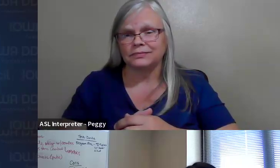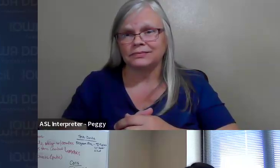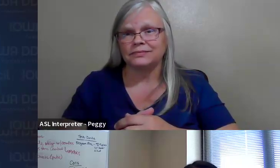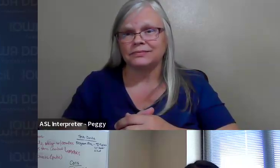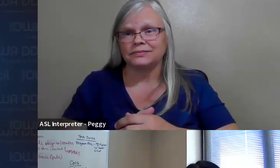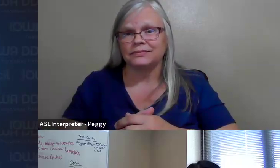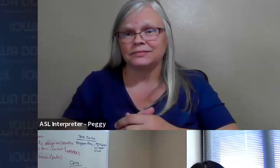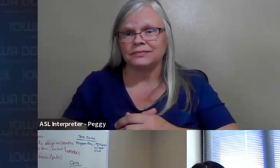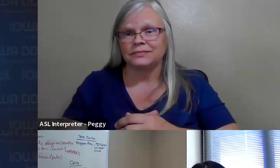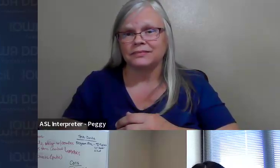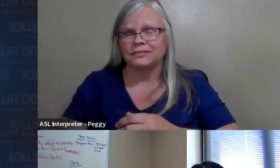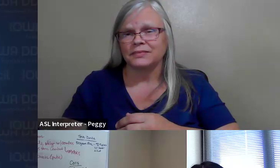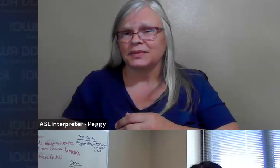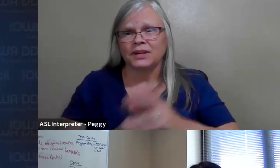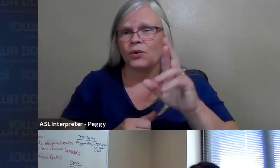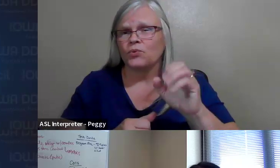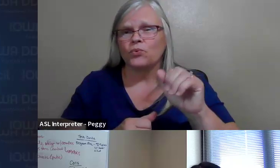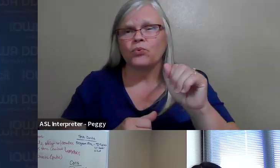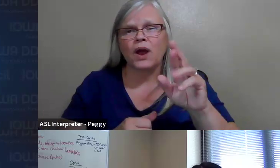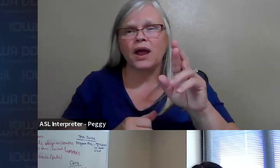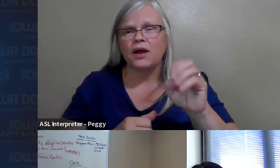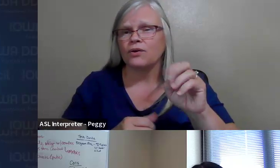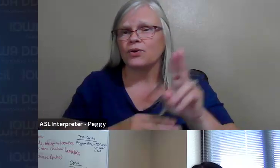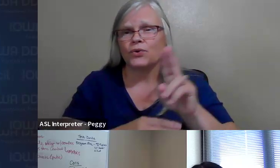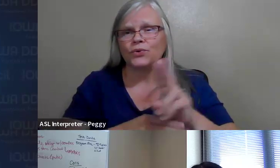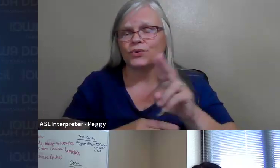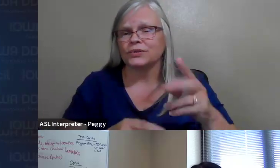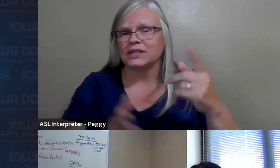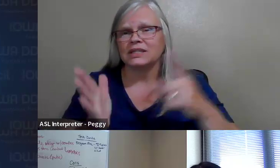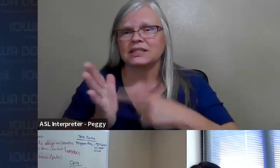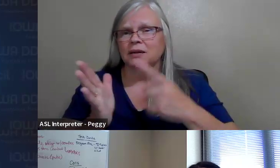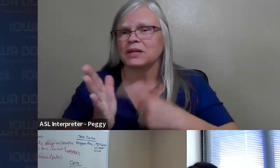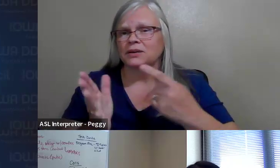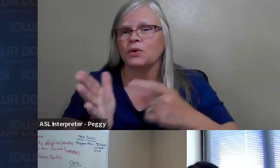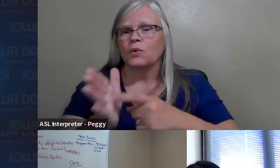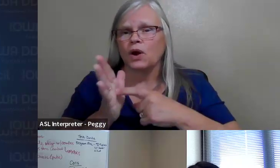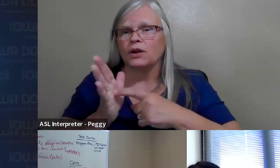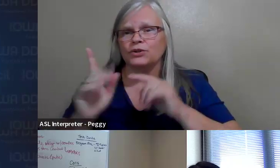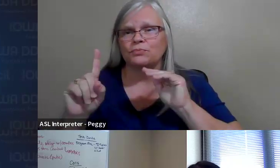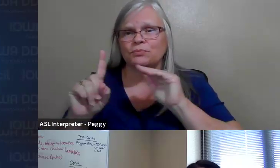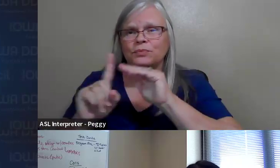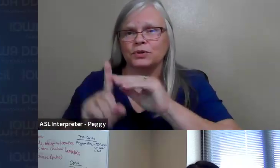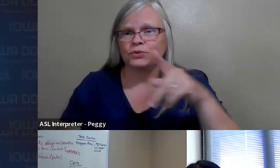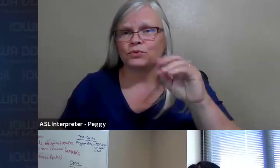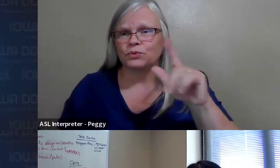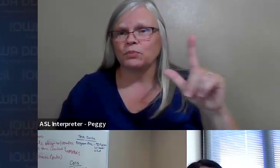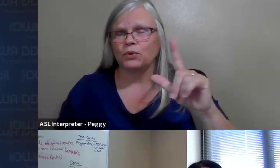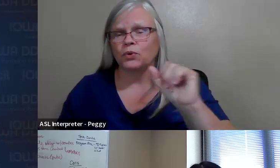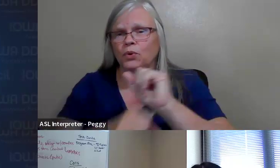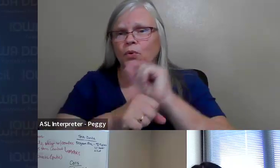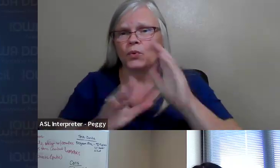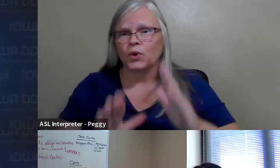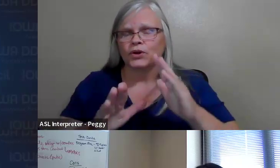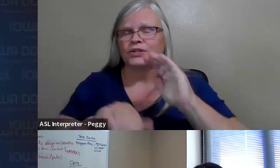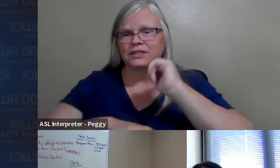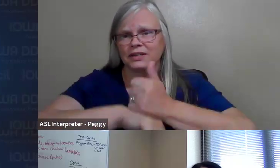Because they are relatively rarely used, sometimes it requires a reminder to the poll workers to get them set up and